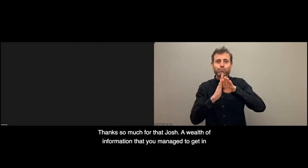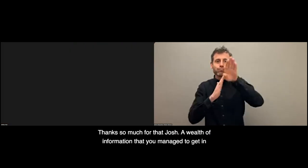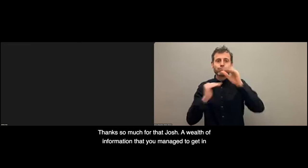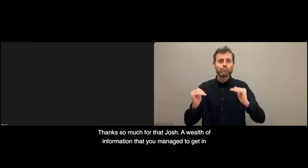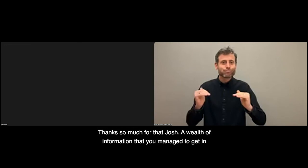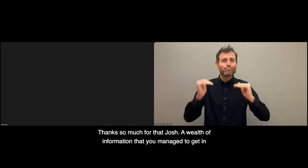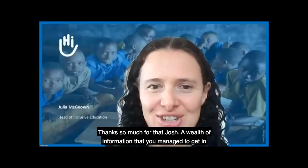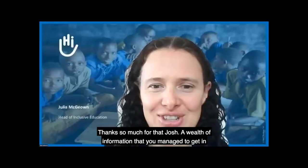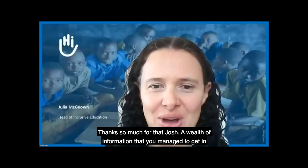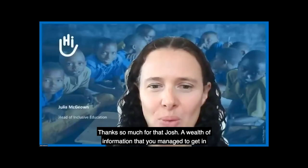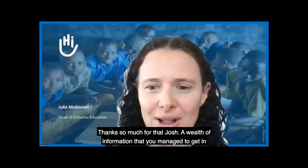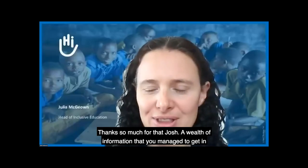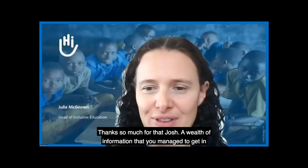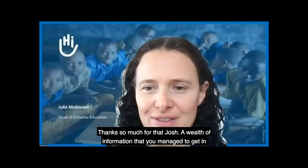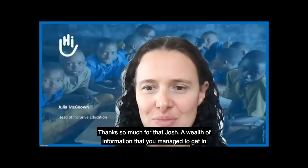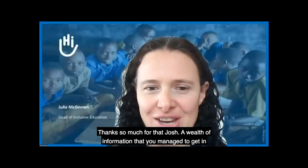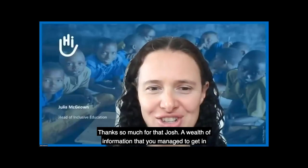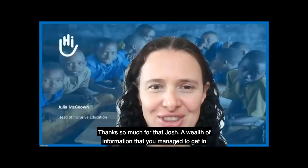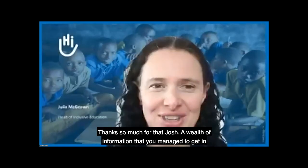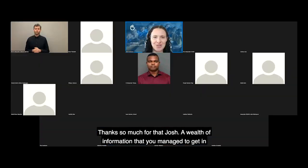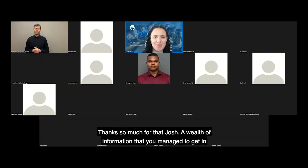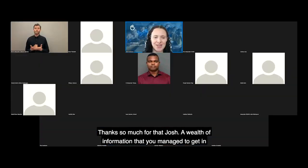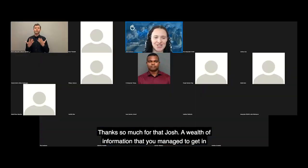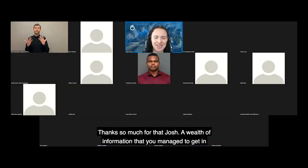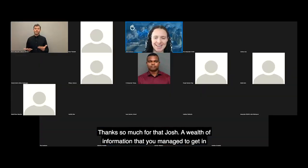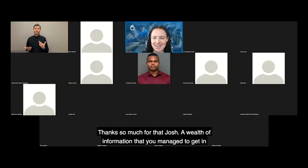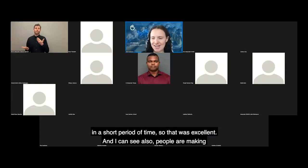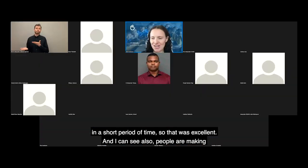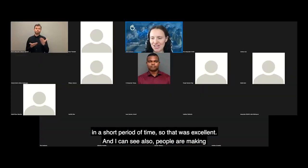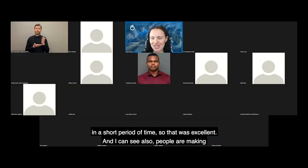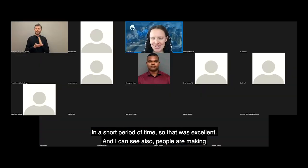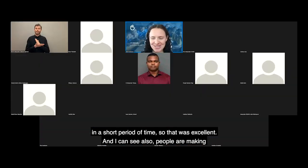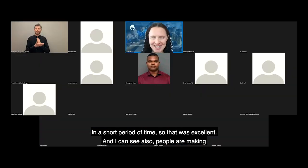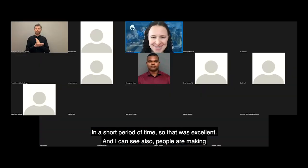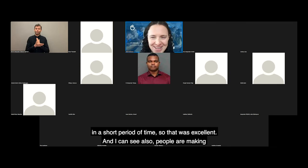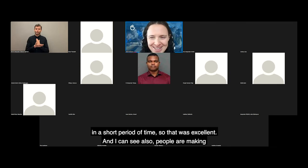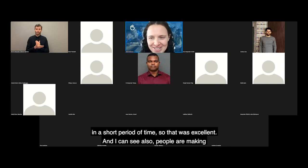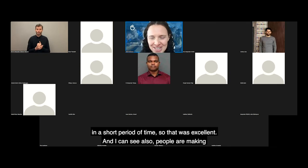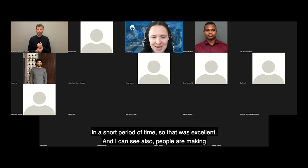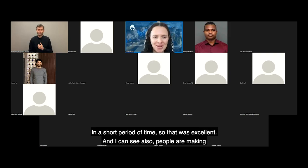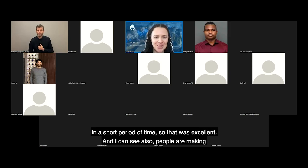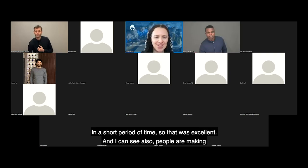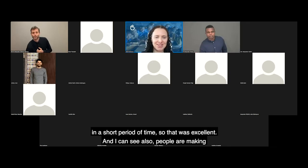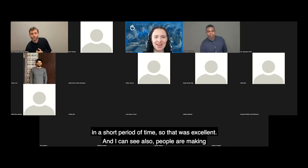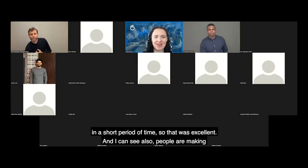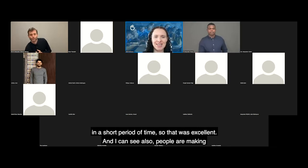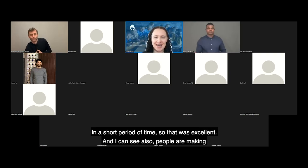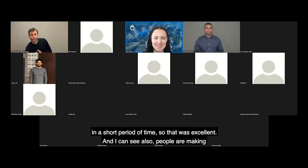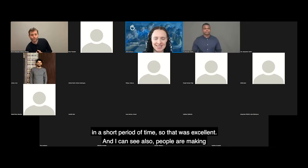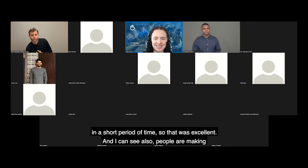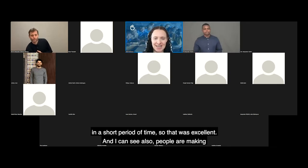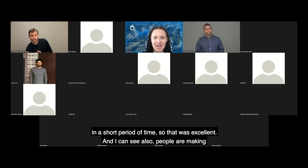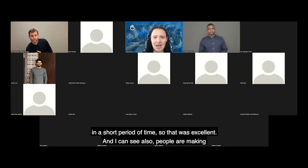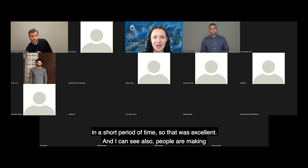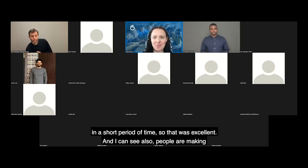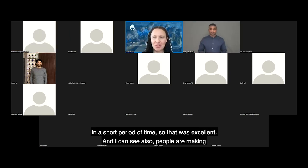Thanks so much for that, Josh. A wealth of information that you managed to get in a short period of time. So that was